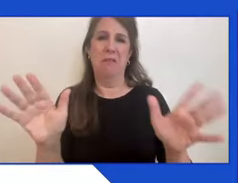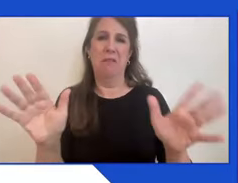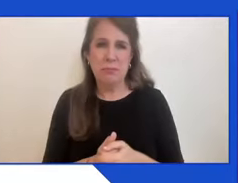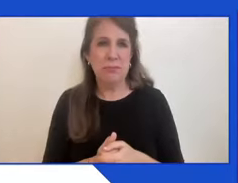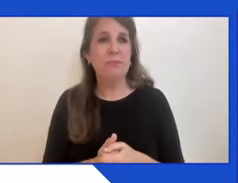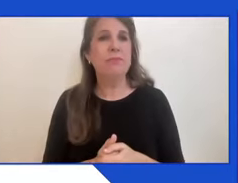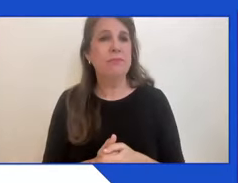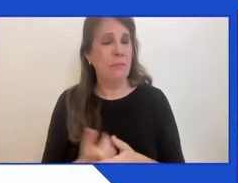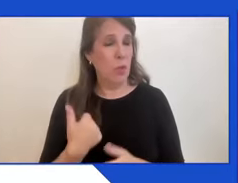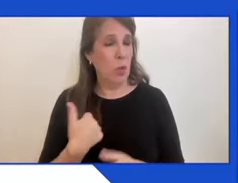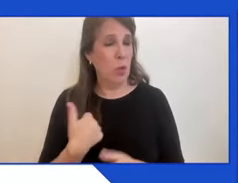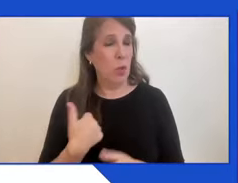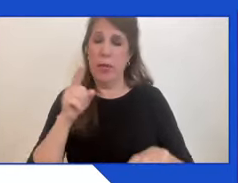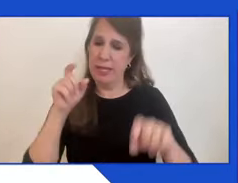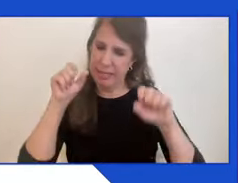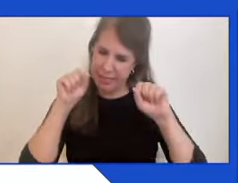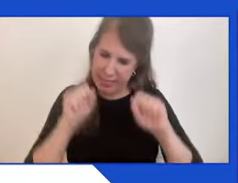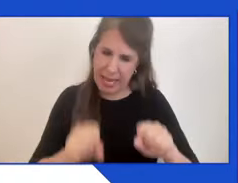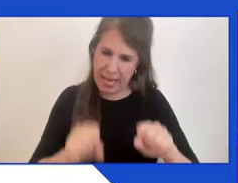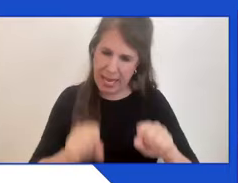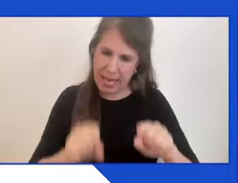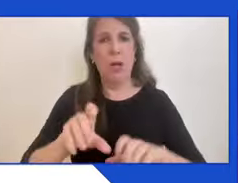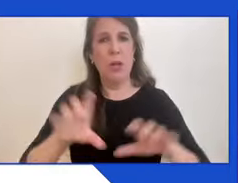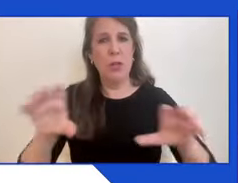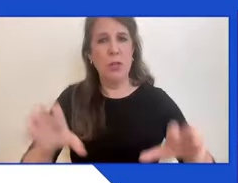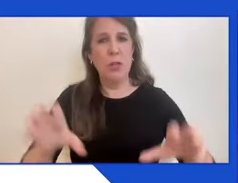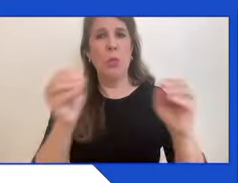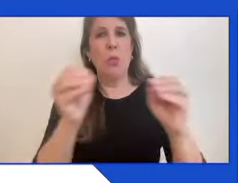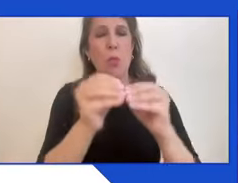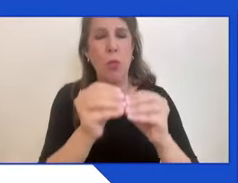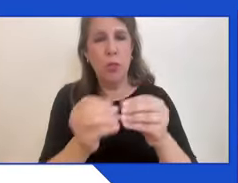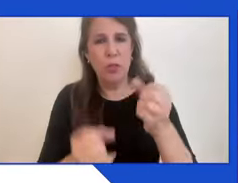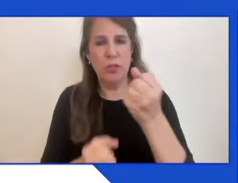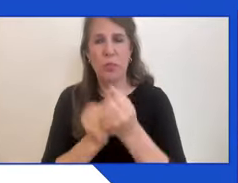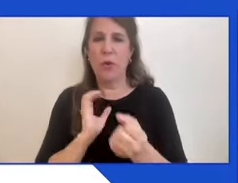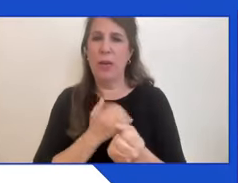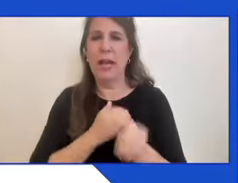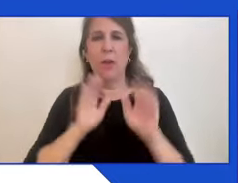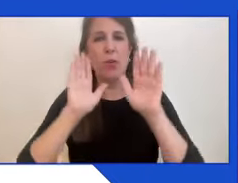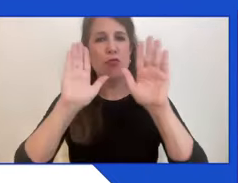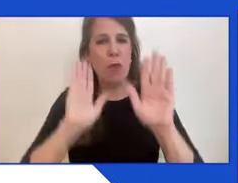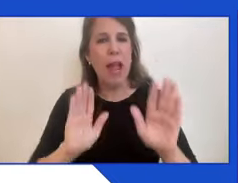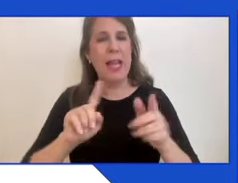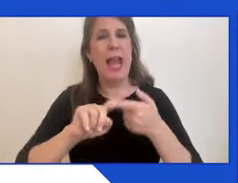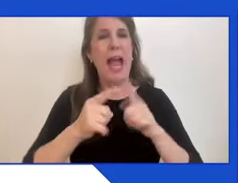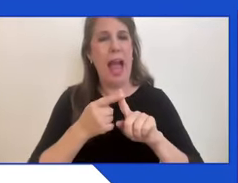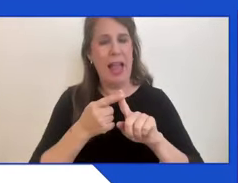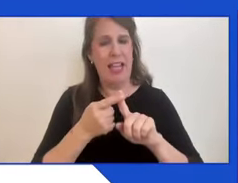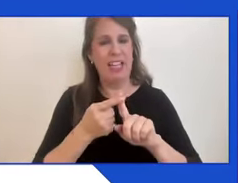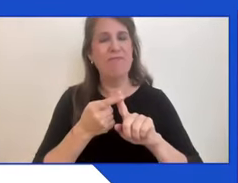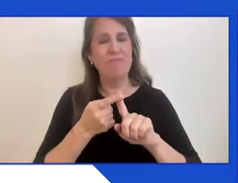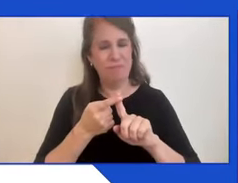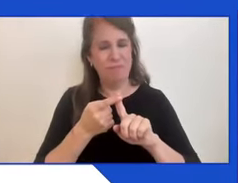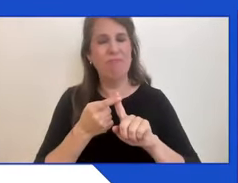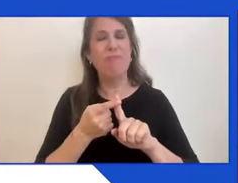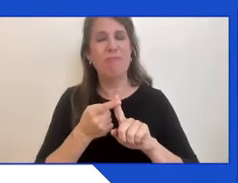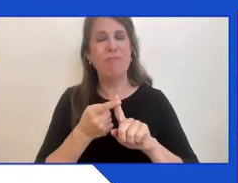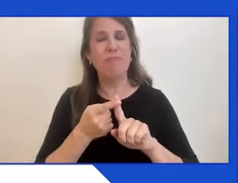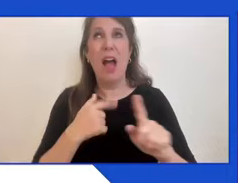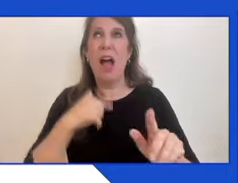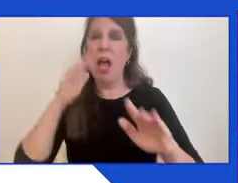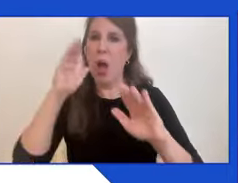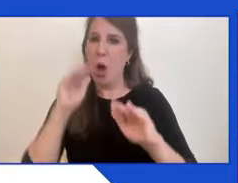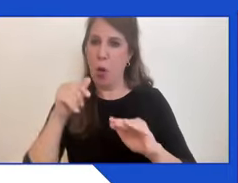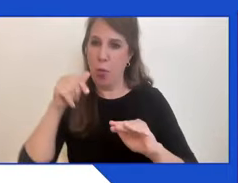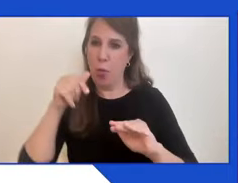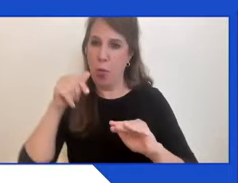We can and we must do more to stand with our great ally and friend. And it is my hope that this gathering today serves as a reminder to the entire